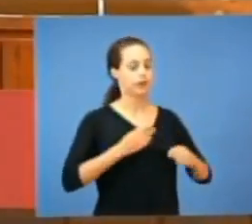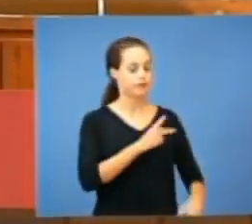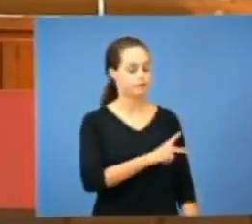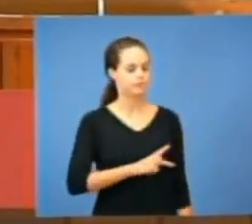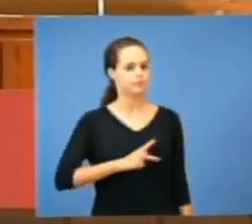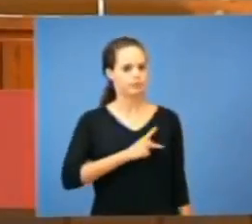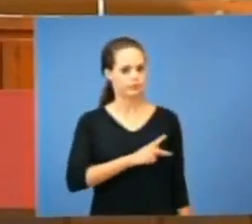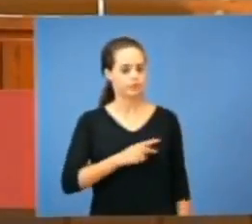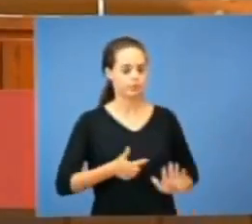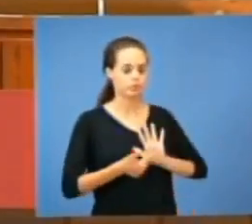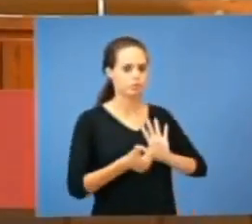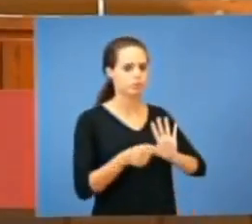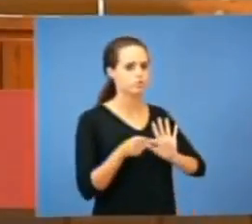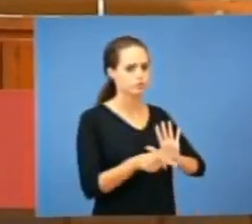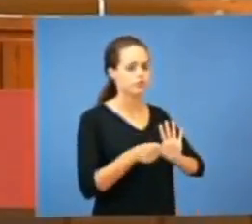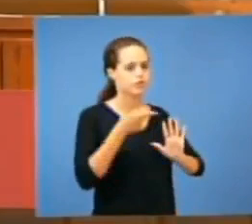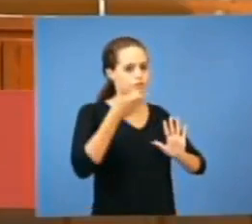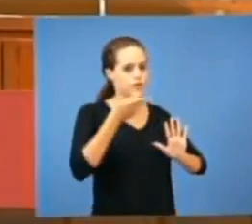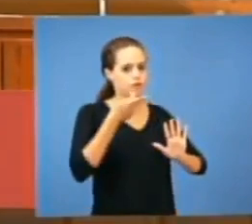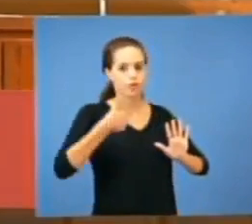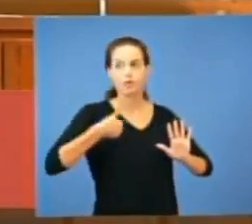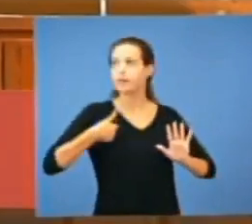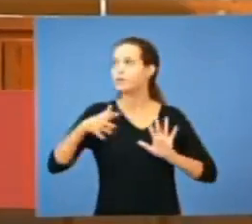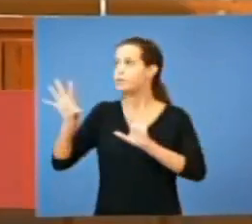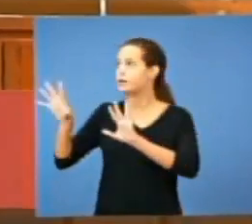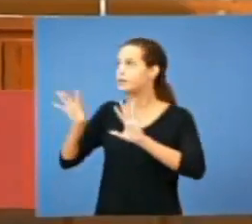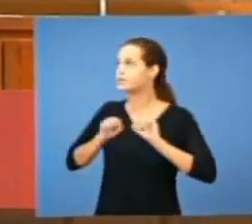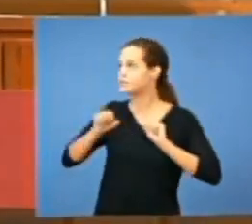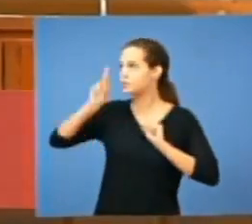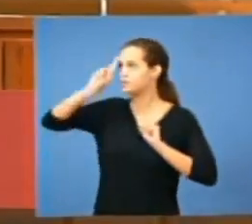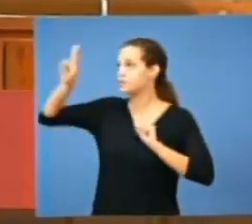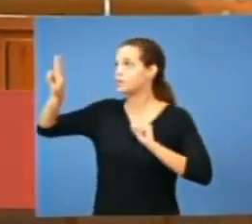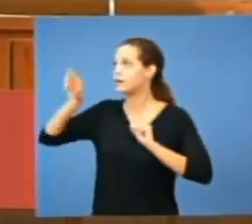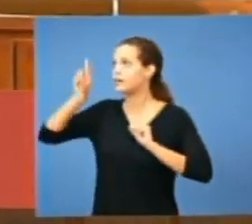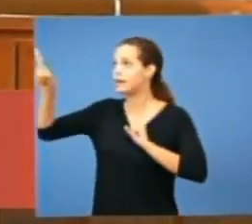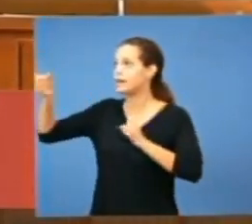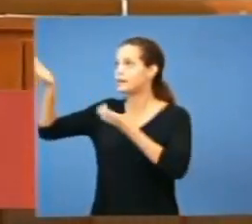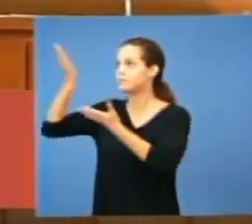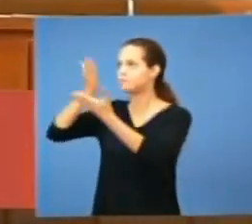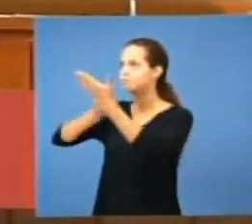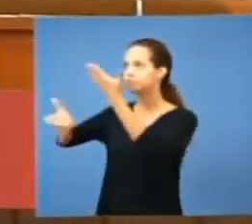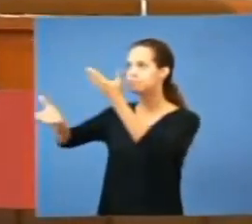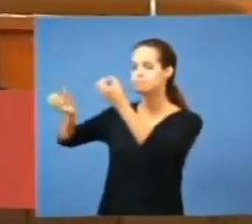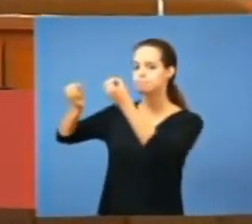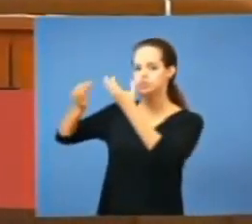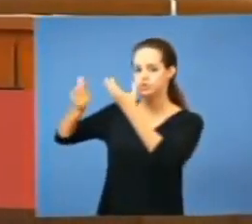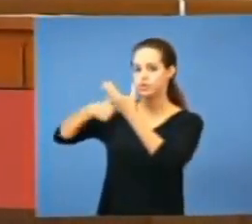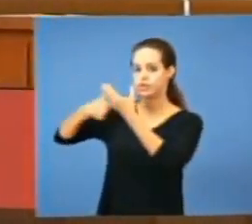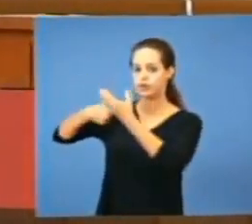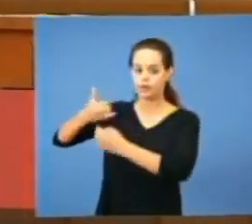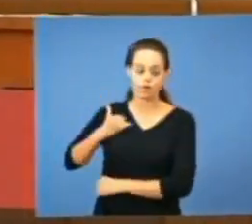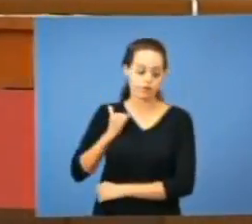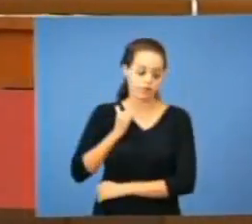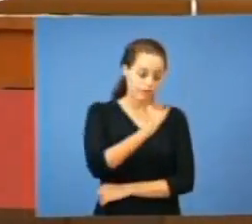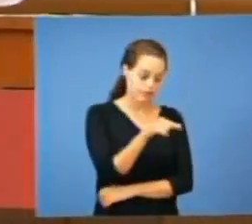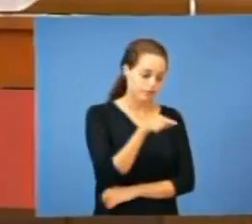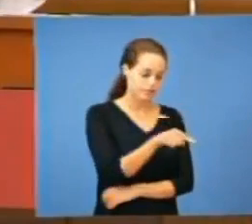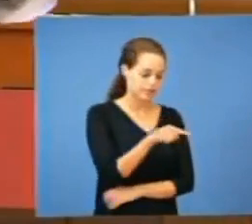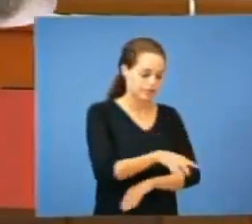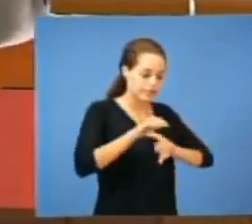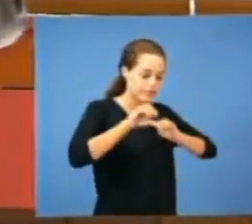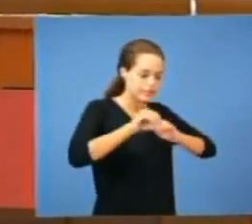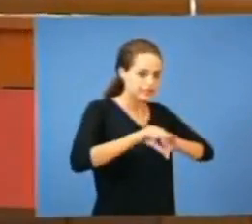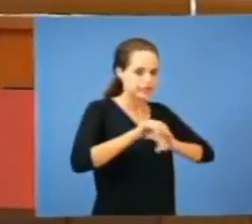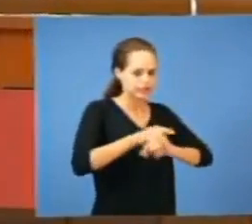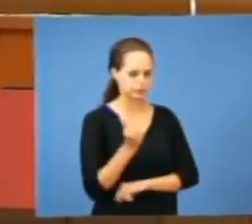the following, "Because I received from the Lord what I also taught you." And he said in a different way,